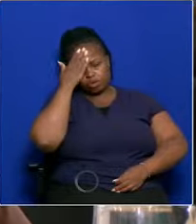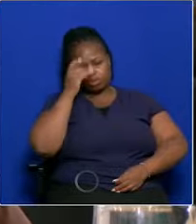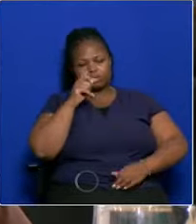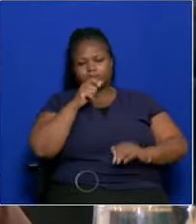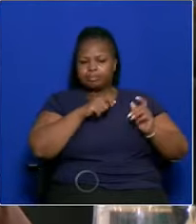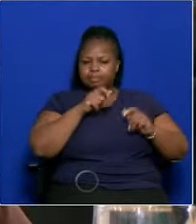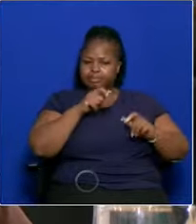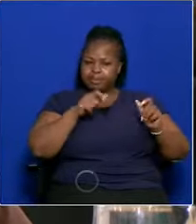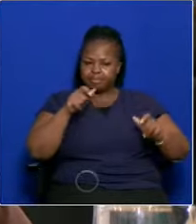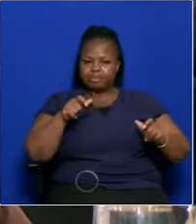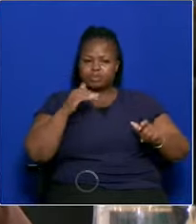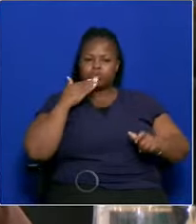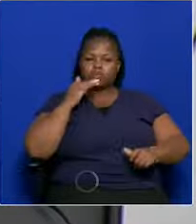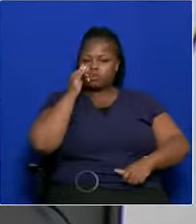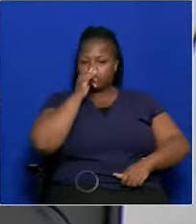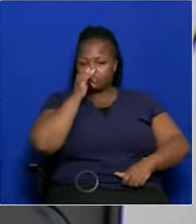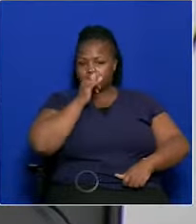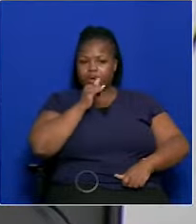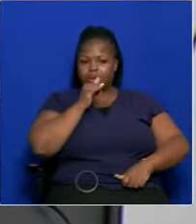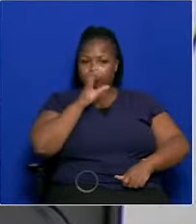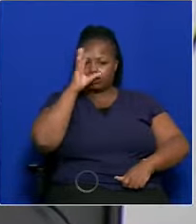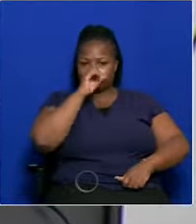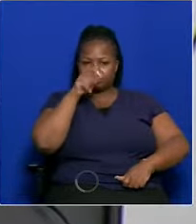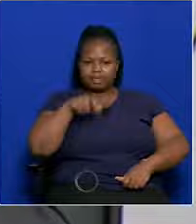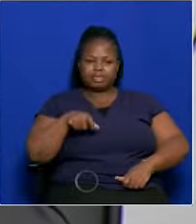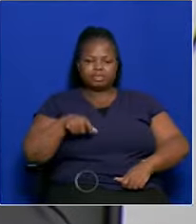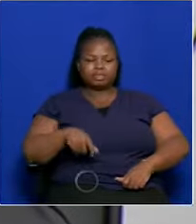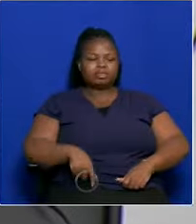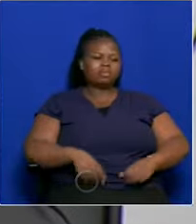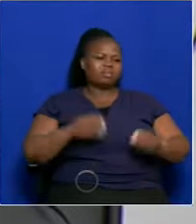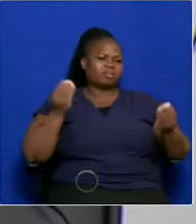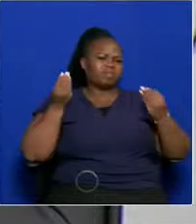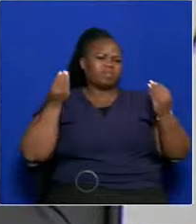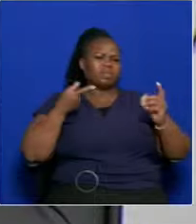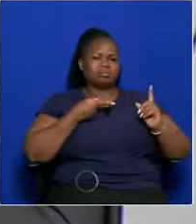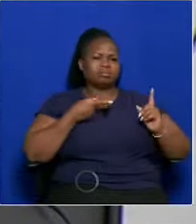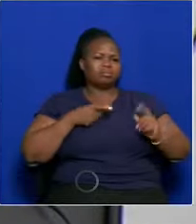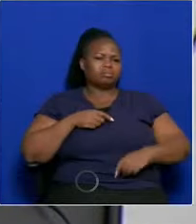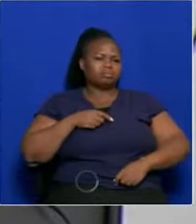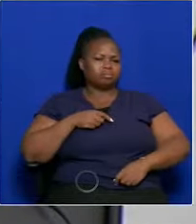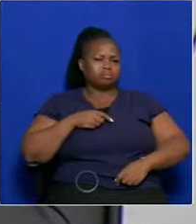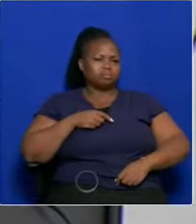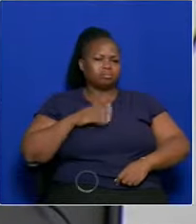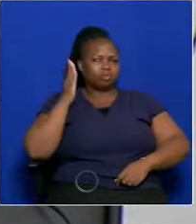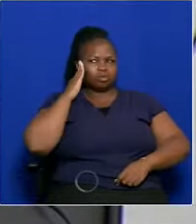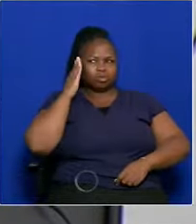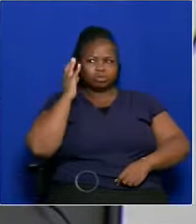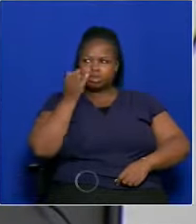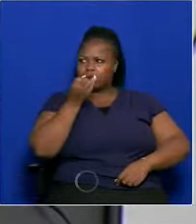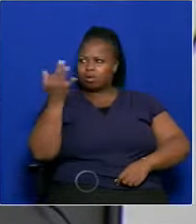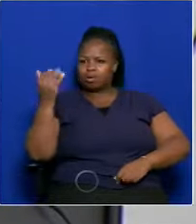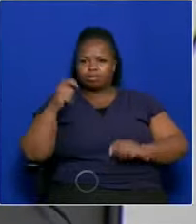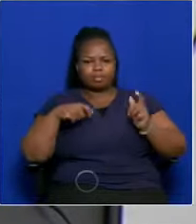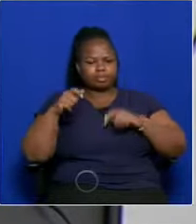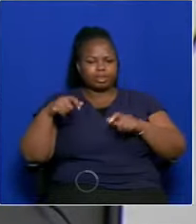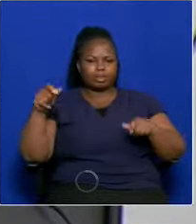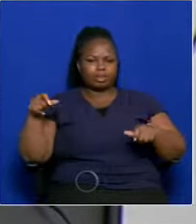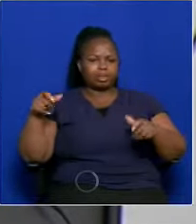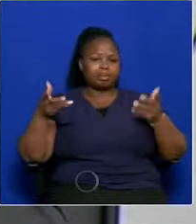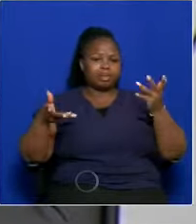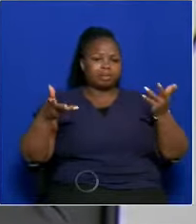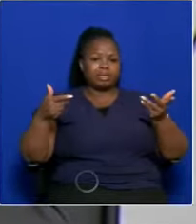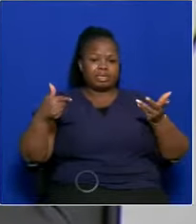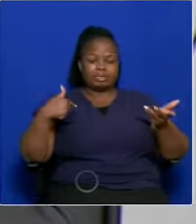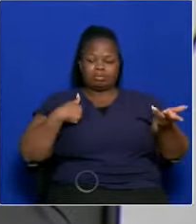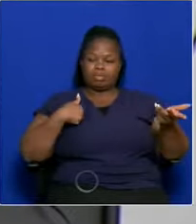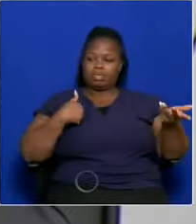be. Yeah, he's well known, and he knows lots of people whom maybe myself and yourself who